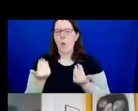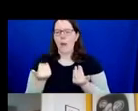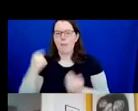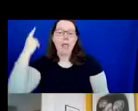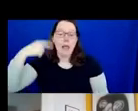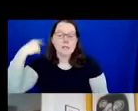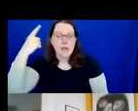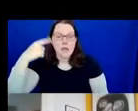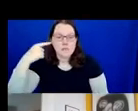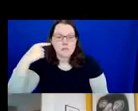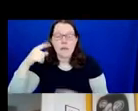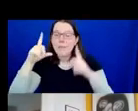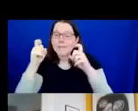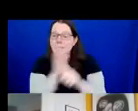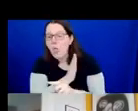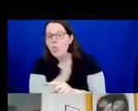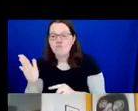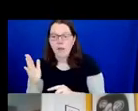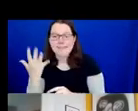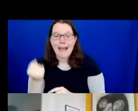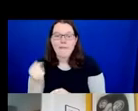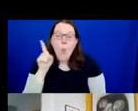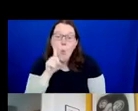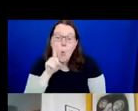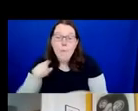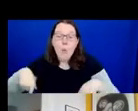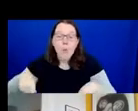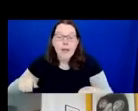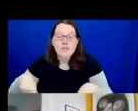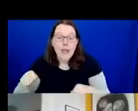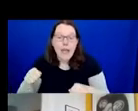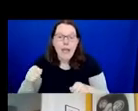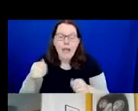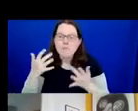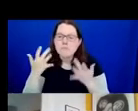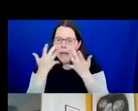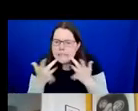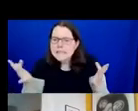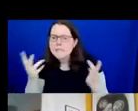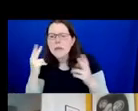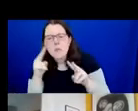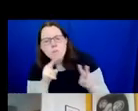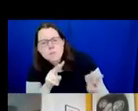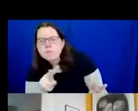right shows a woman in a wheelchair looking at some of the exhibits in that gallery.